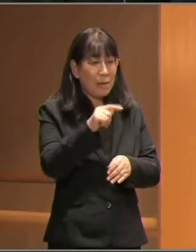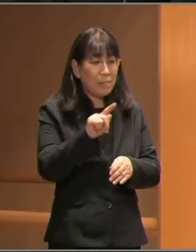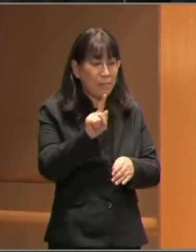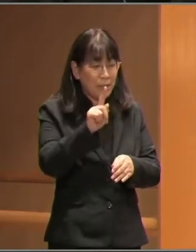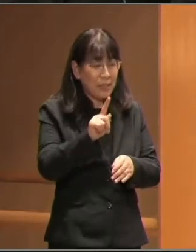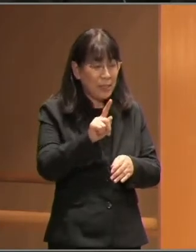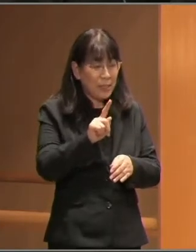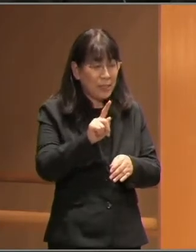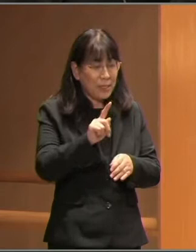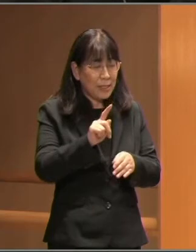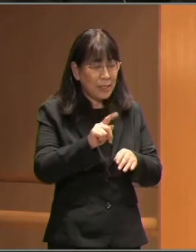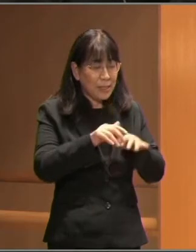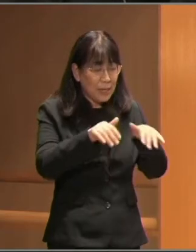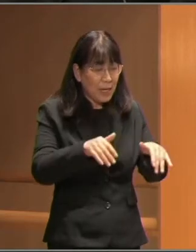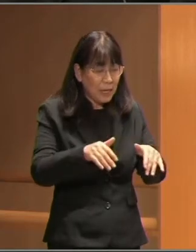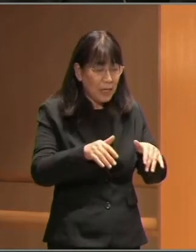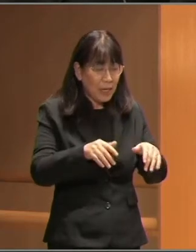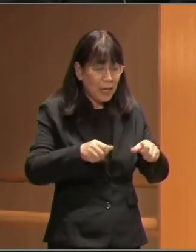use diplomorpha,